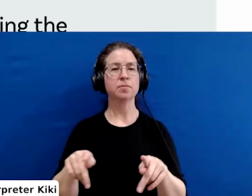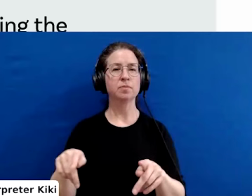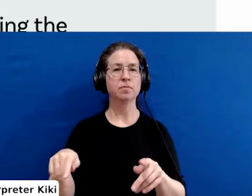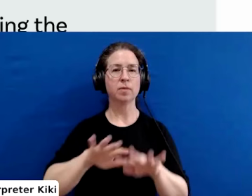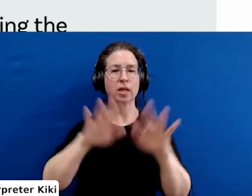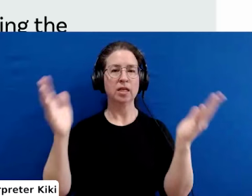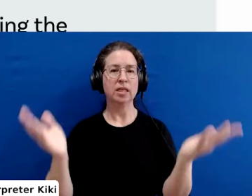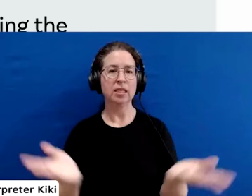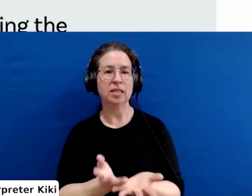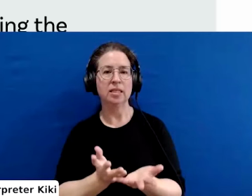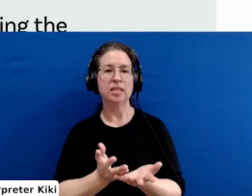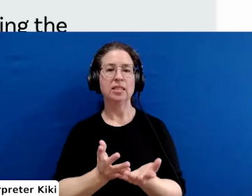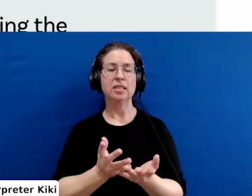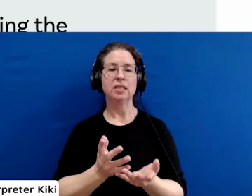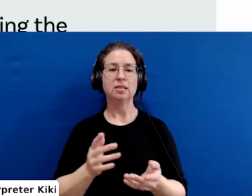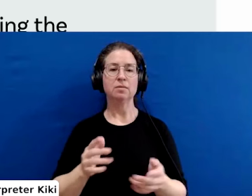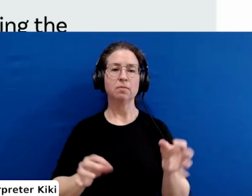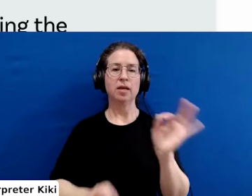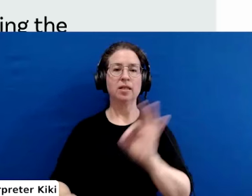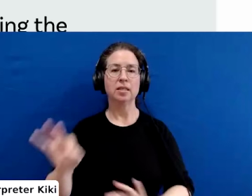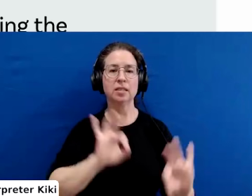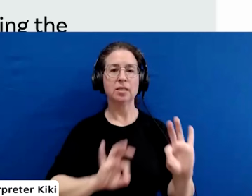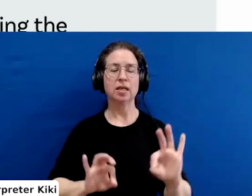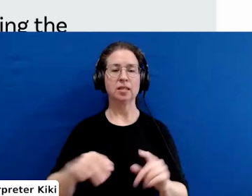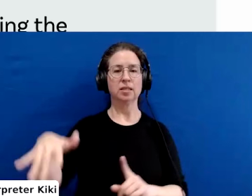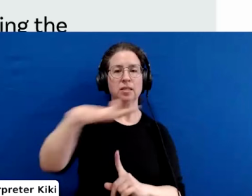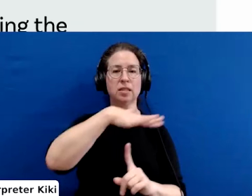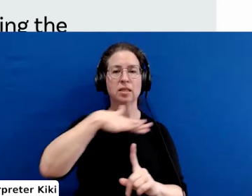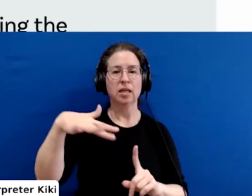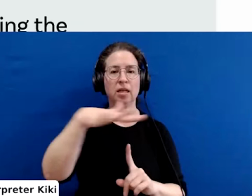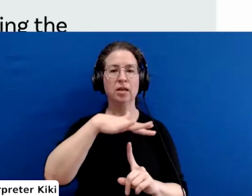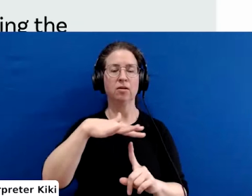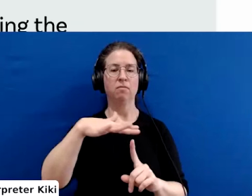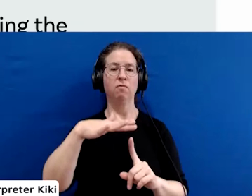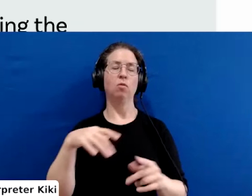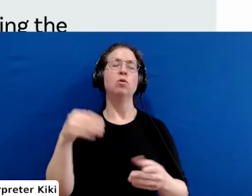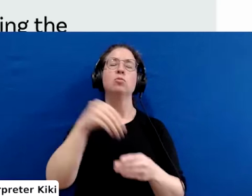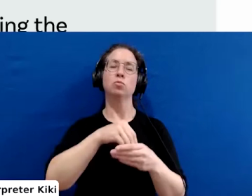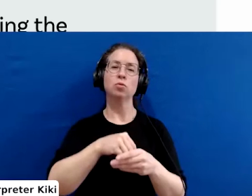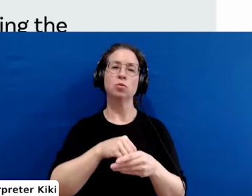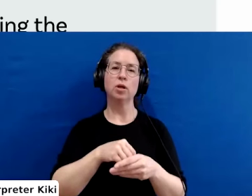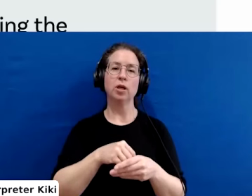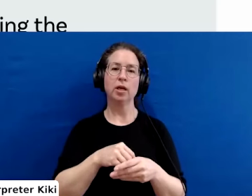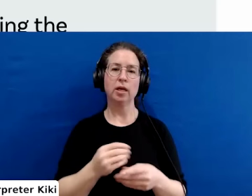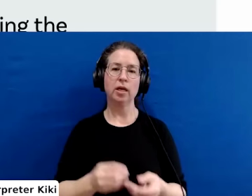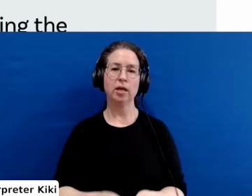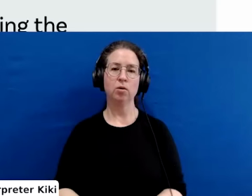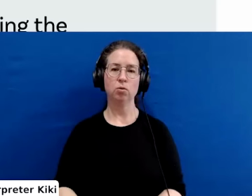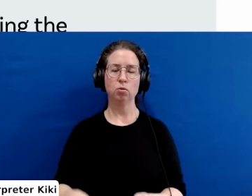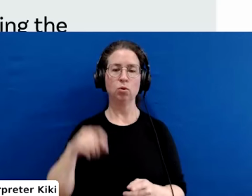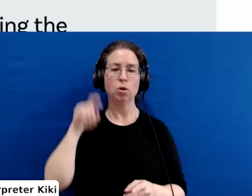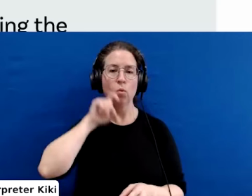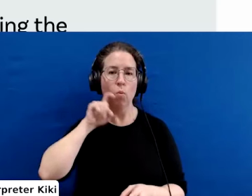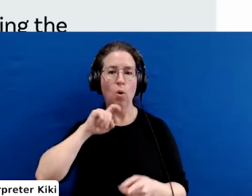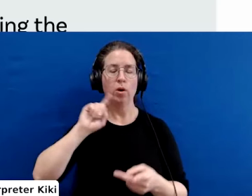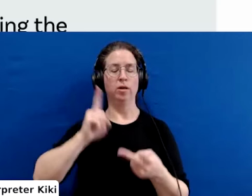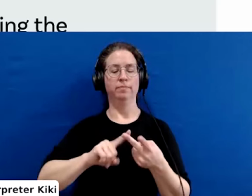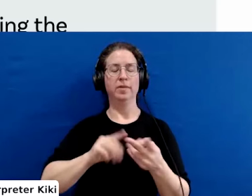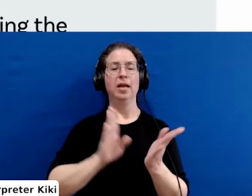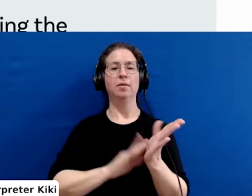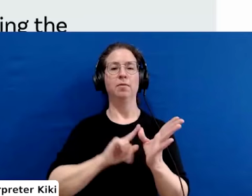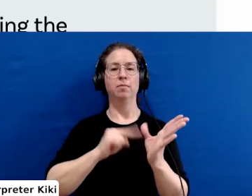sciences, environmental science, including water science and materials science. In technology, all